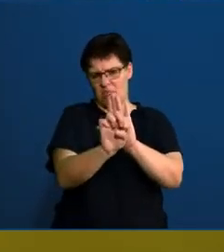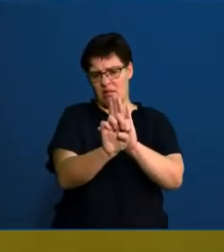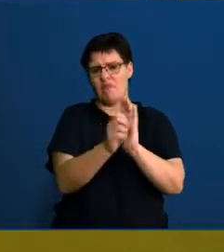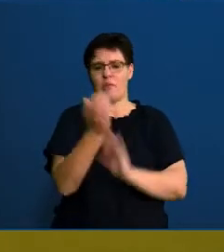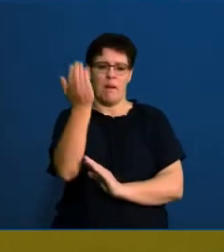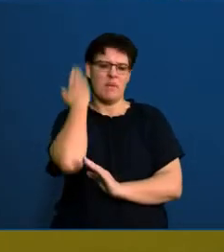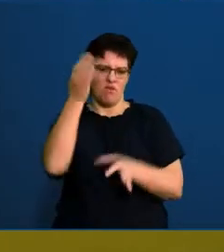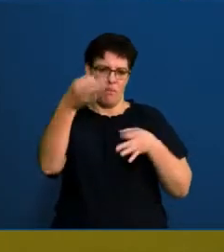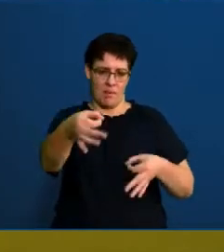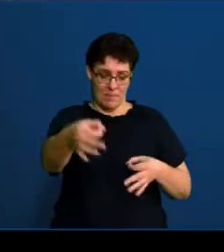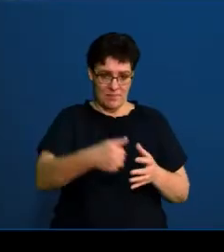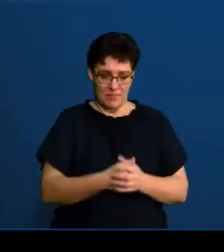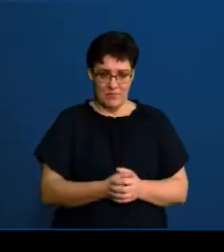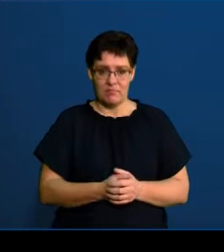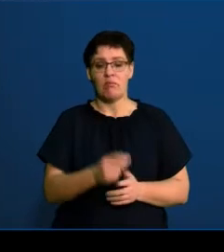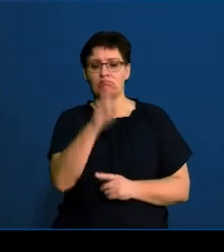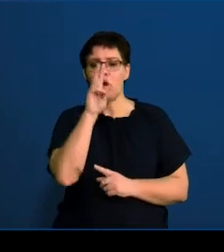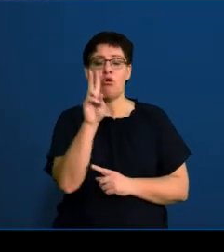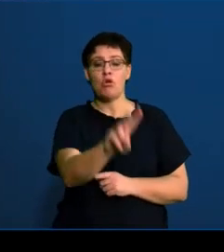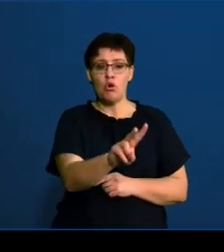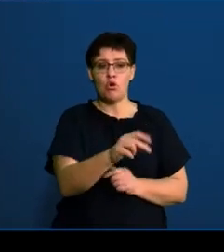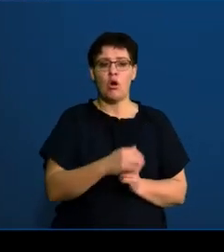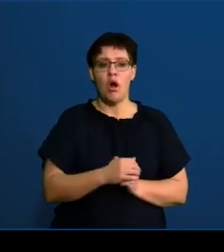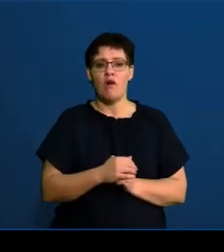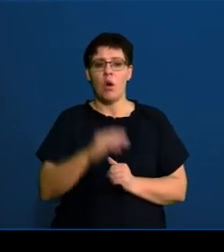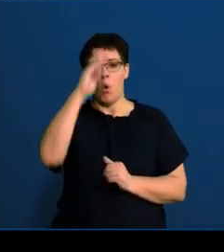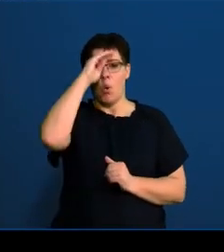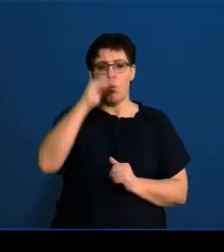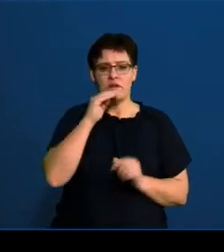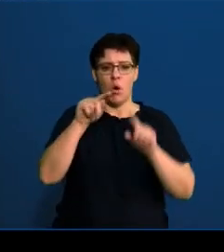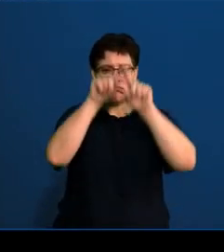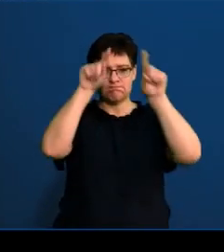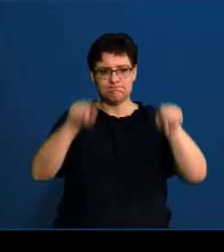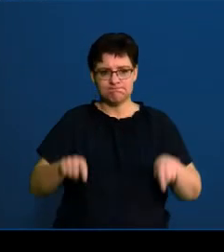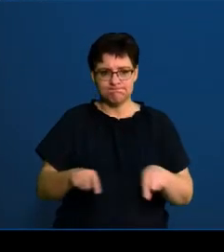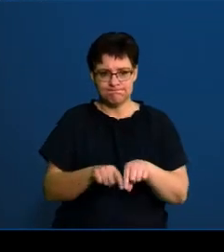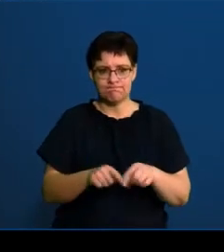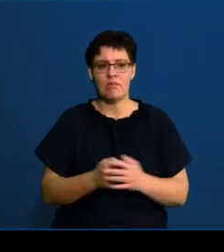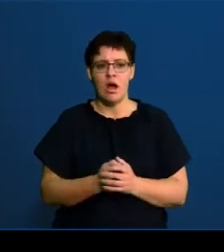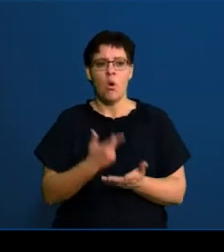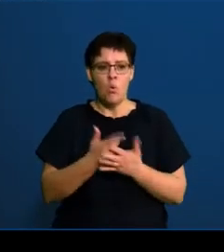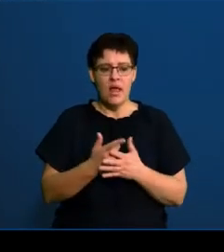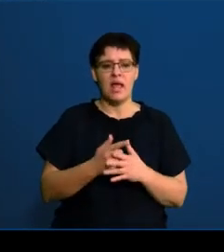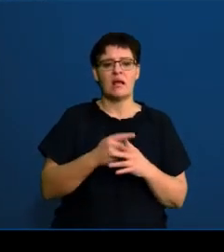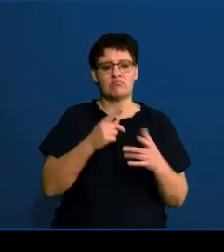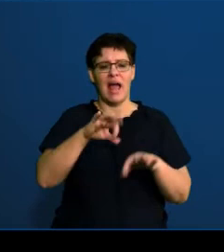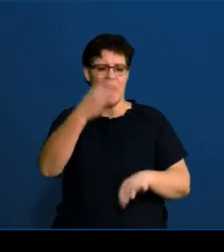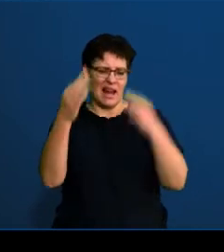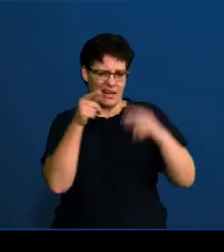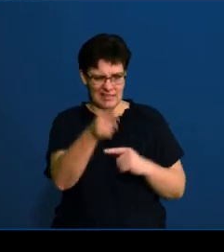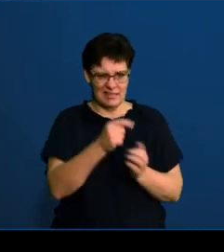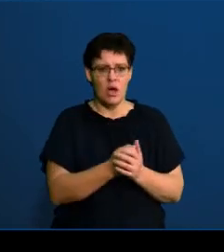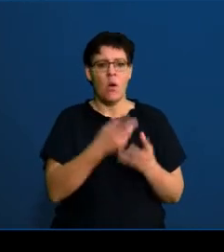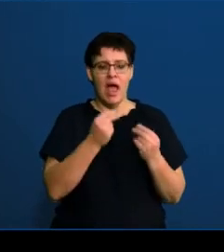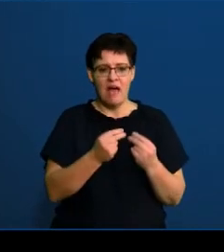past papers. So we're going to be looking at the analysis of a window pane. While doing renovations, Tabiso decided to put 2